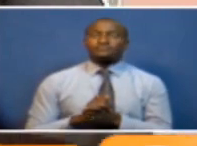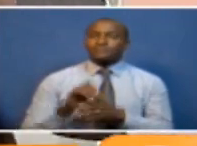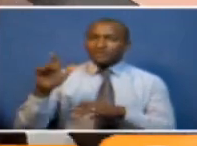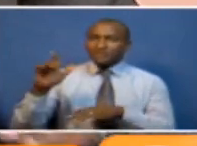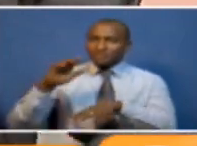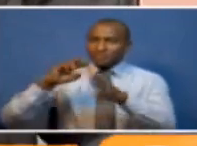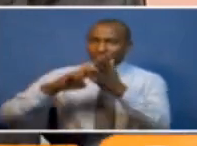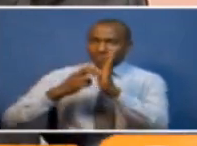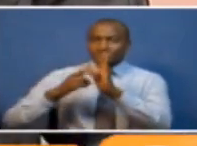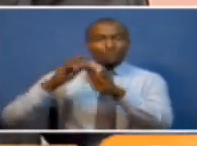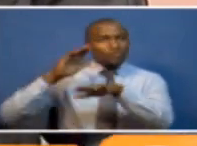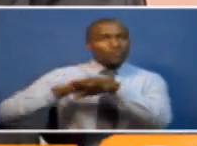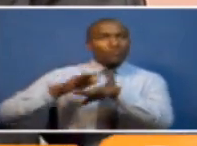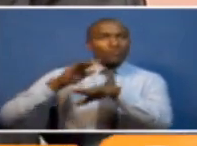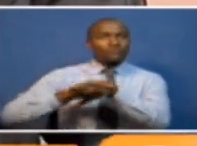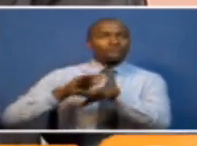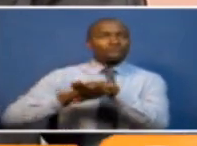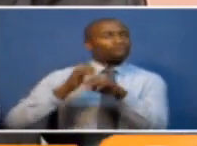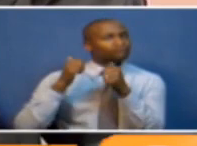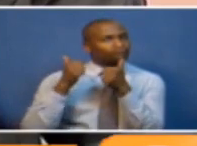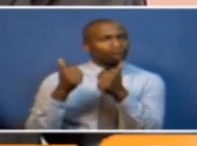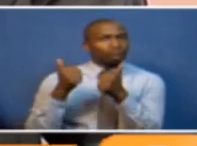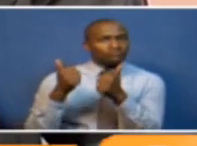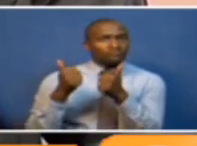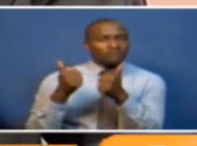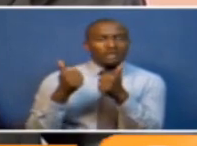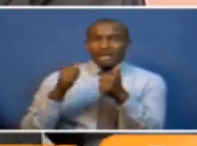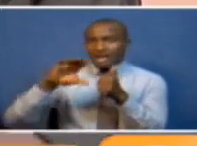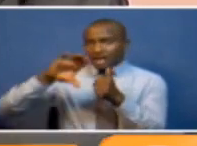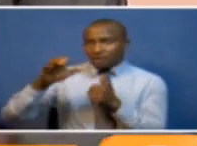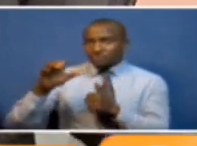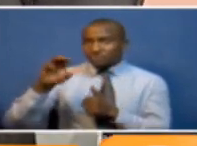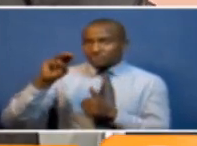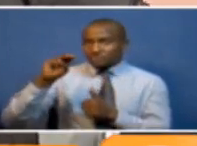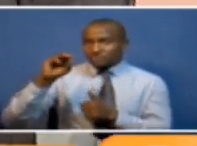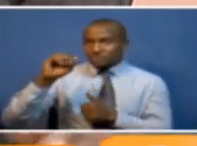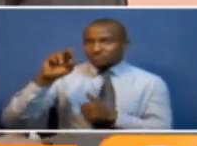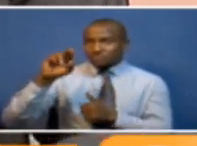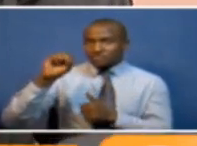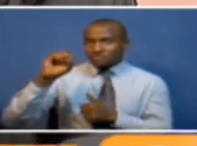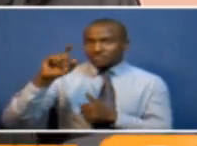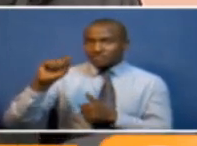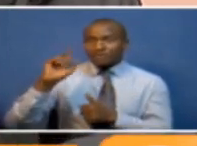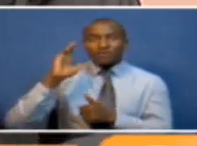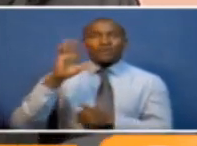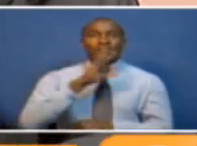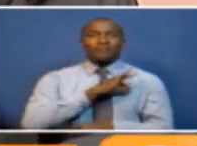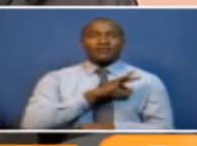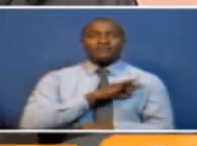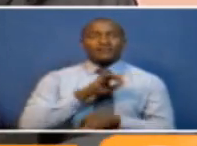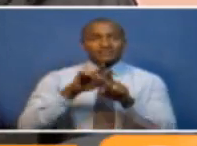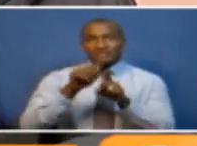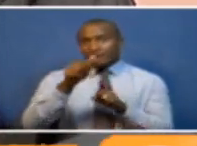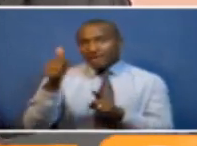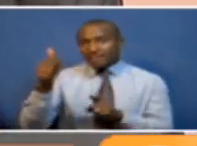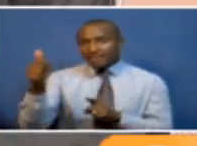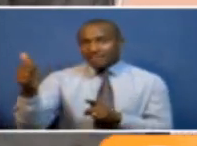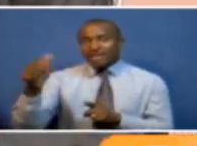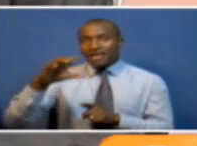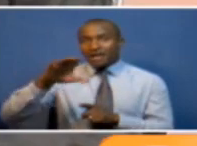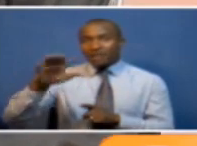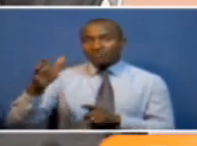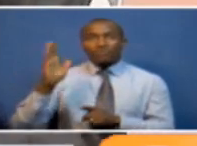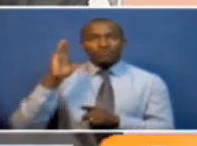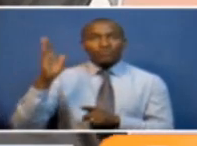project even for the Marsabit as a county, and even for where this line is passing through, it